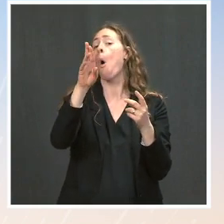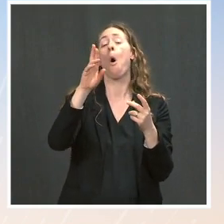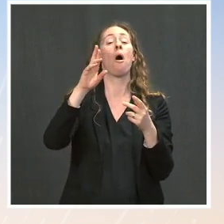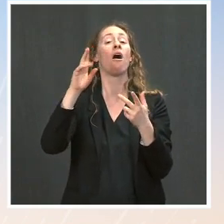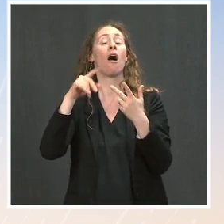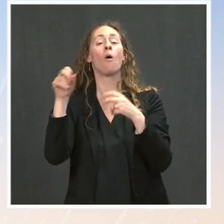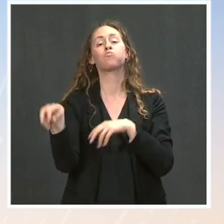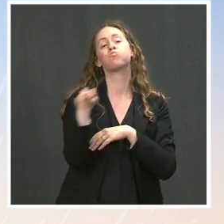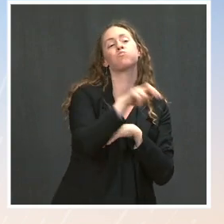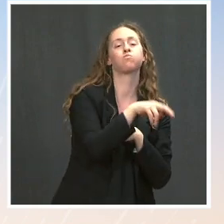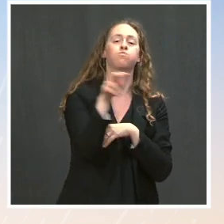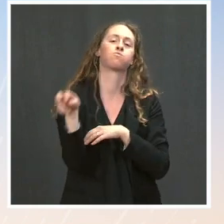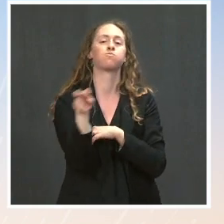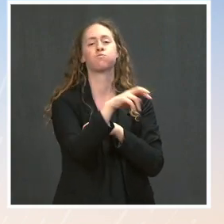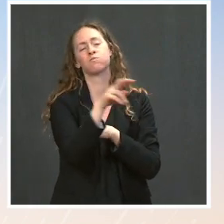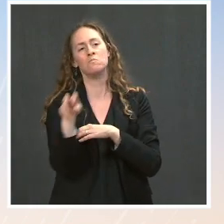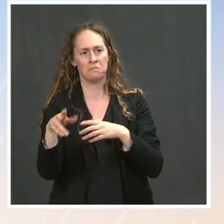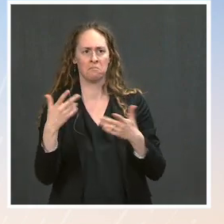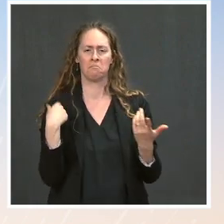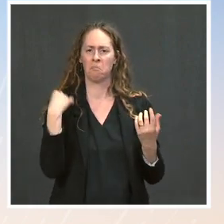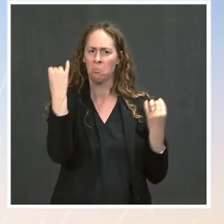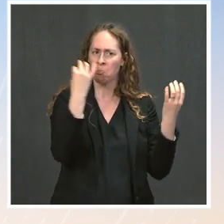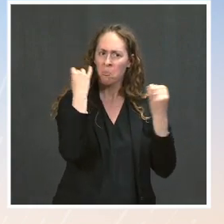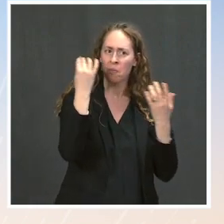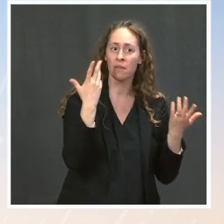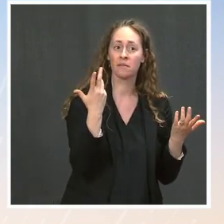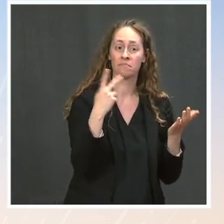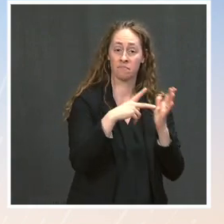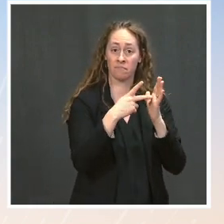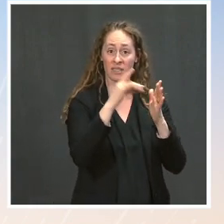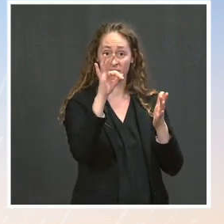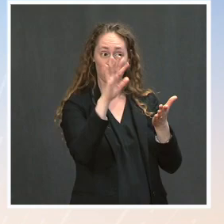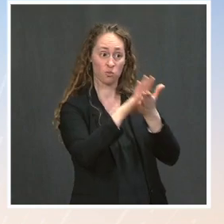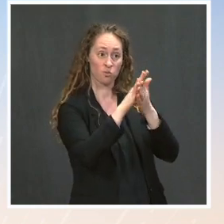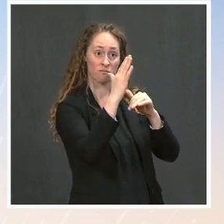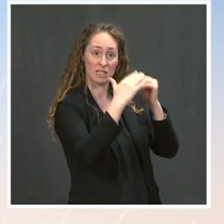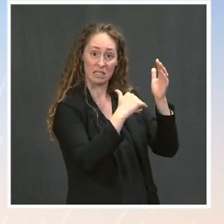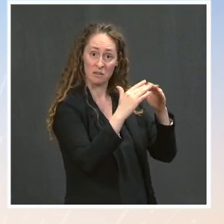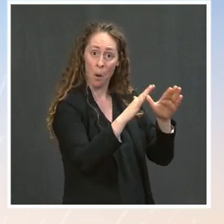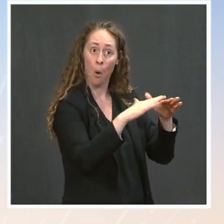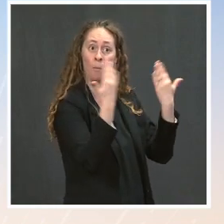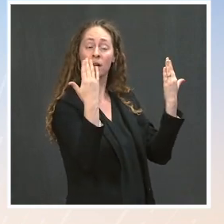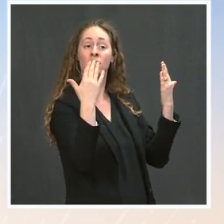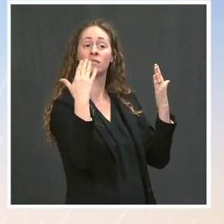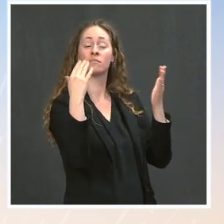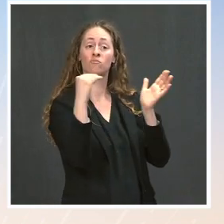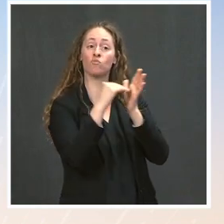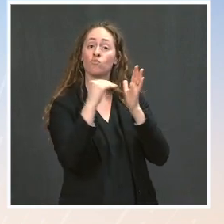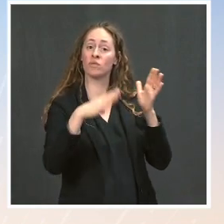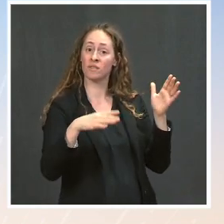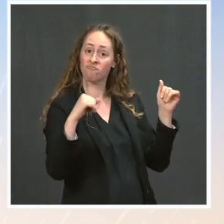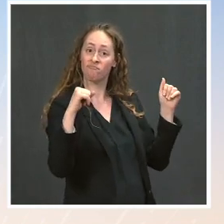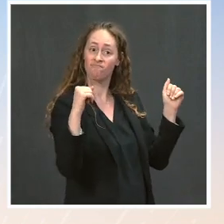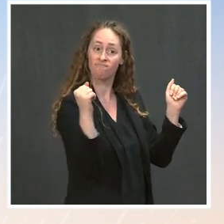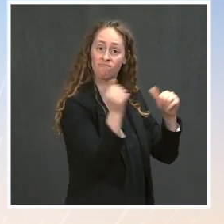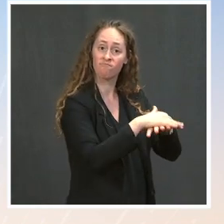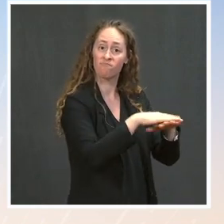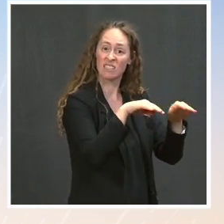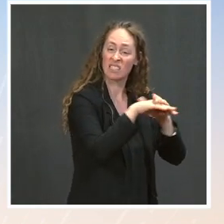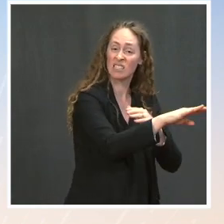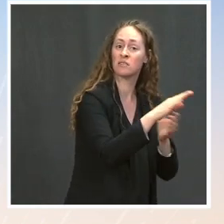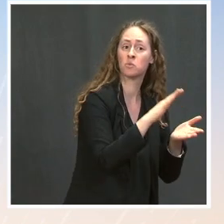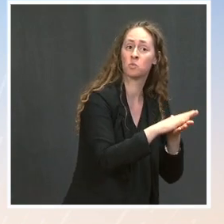the students are still learning remotely a significant portion of the time, does the president view that as a success, and will he declare that this